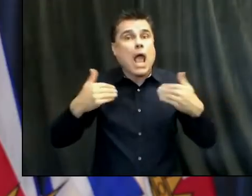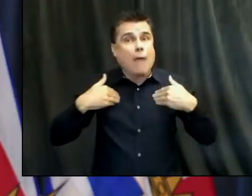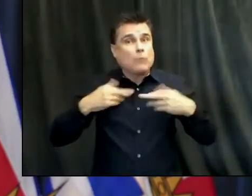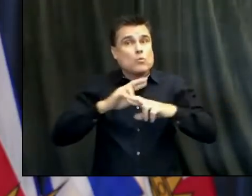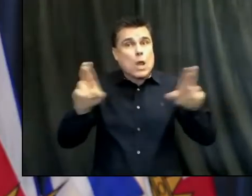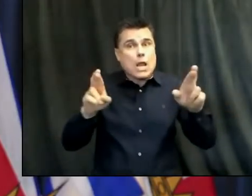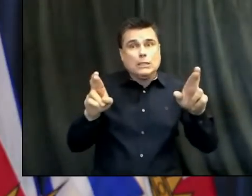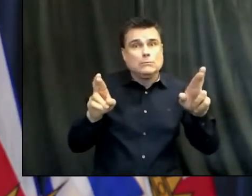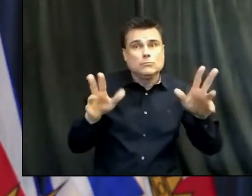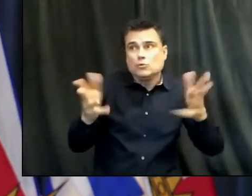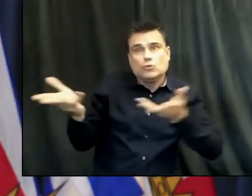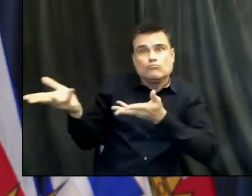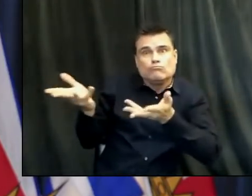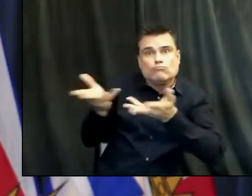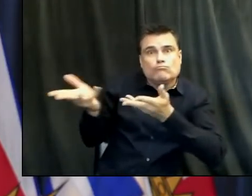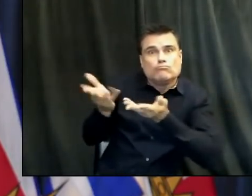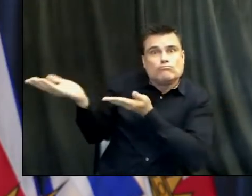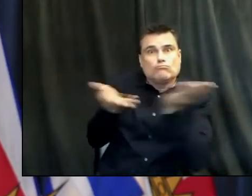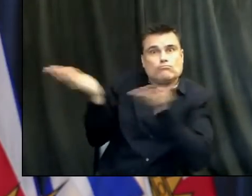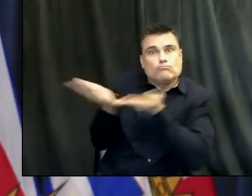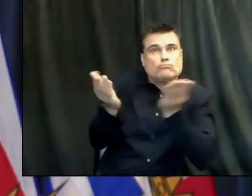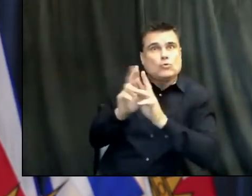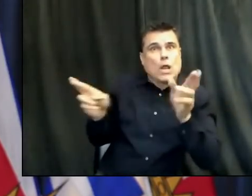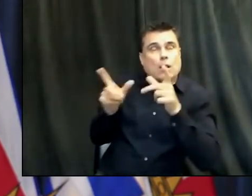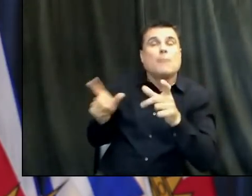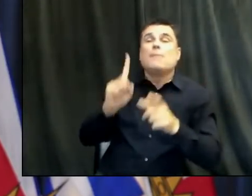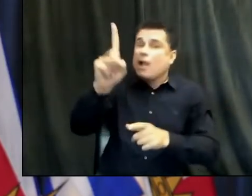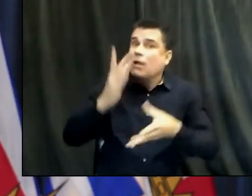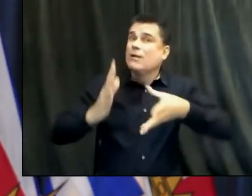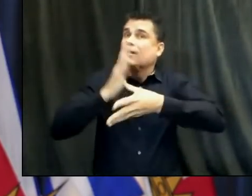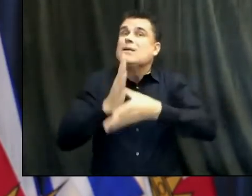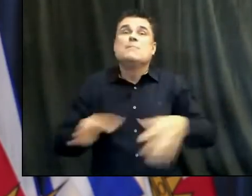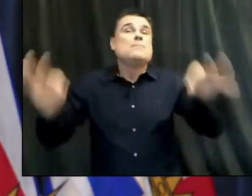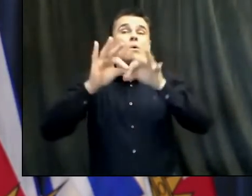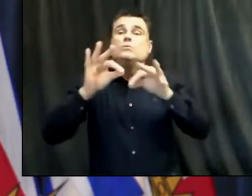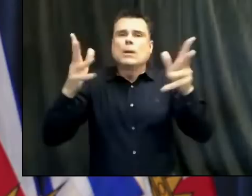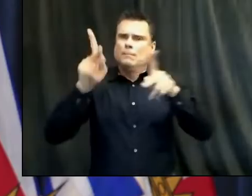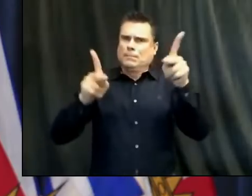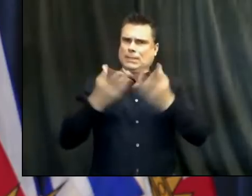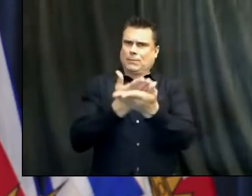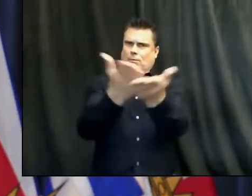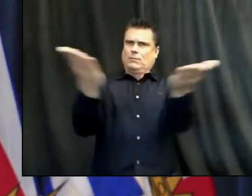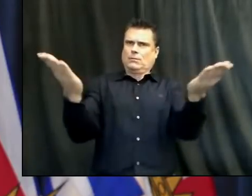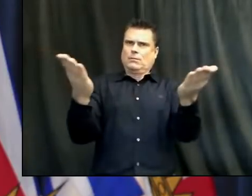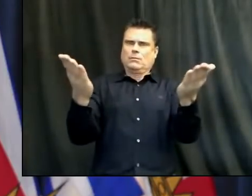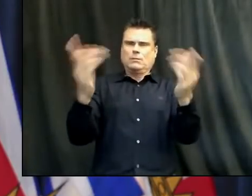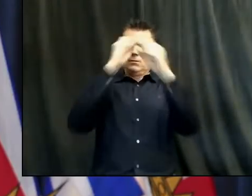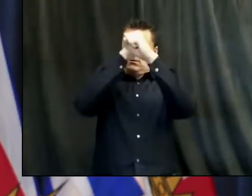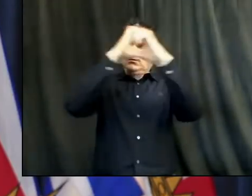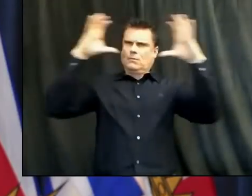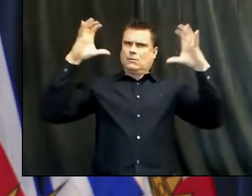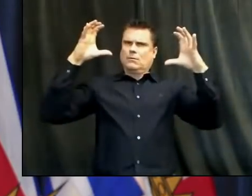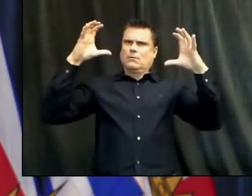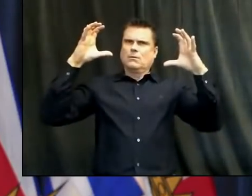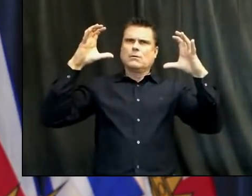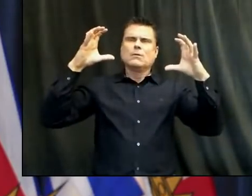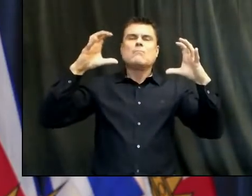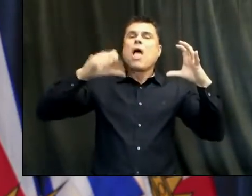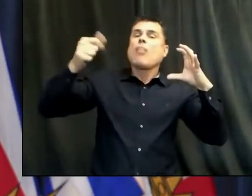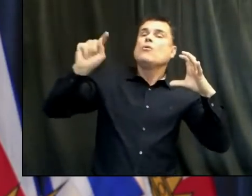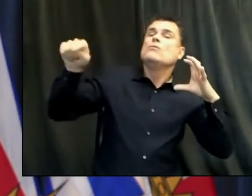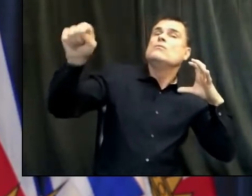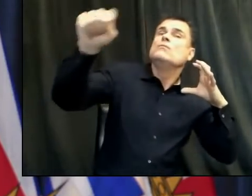it is important, I think, for everyone to understand how critical it is for everybody, for those waiting for